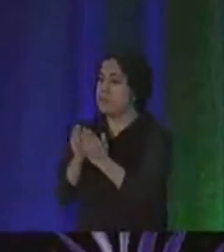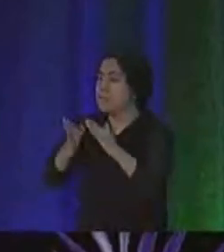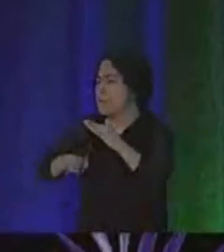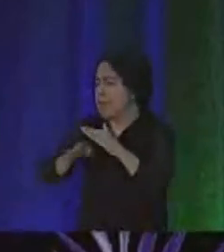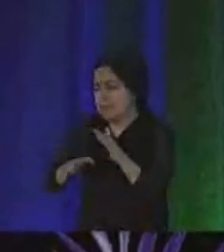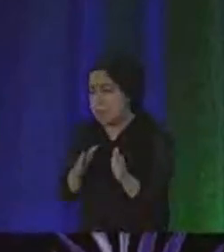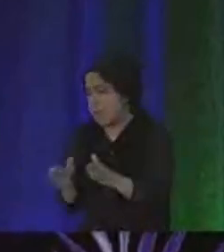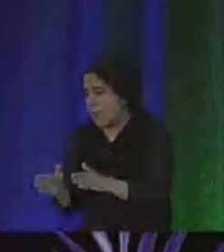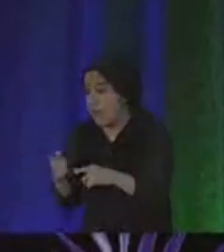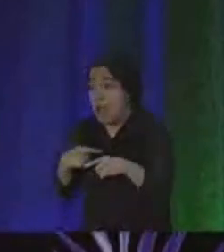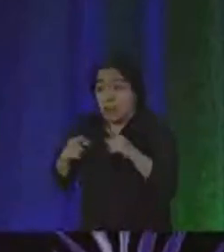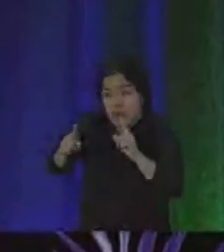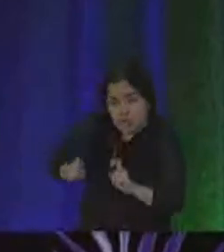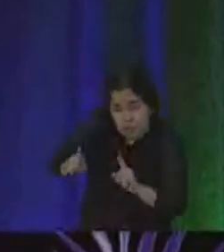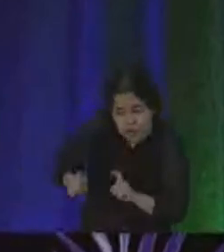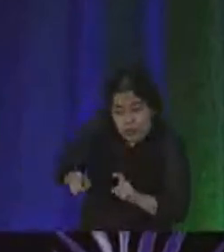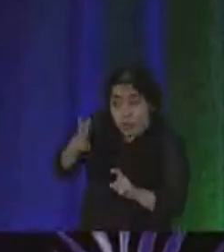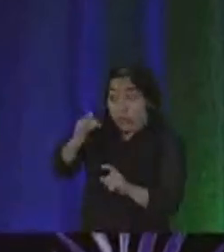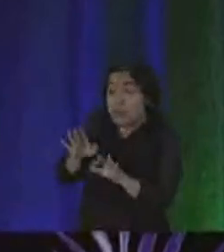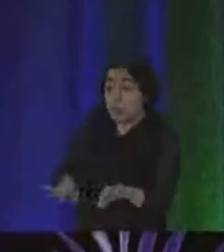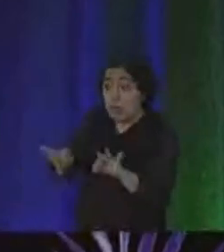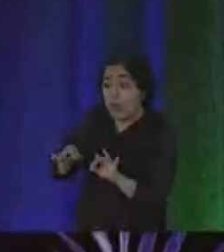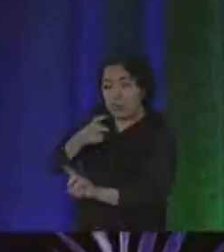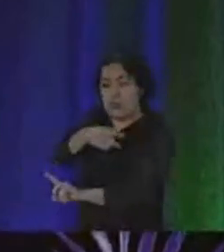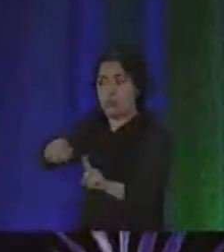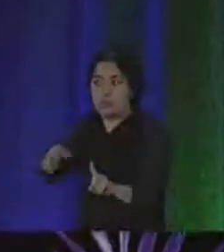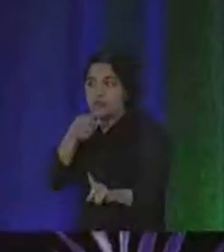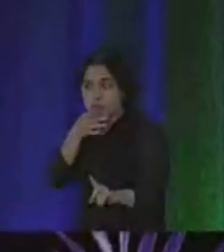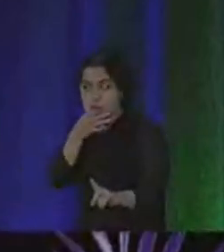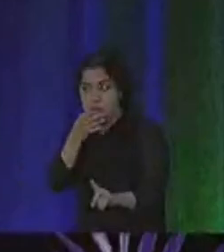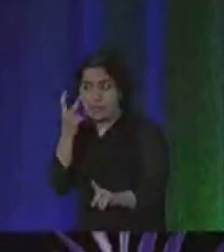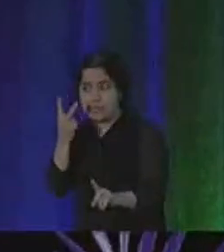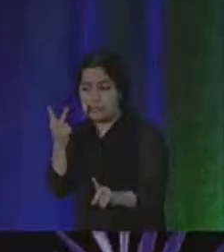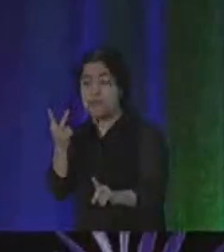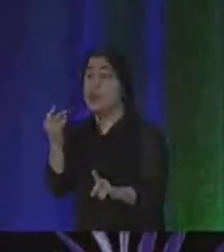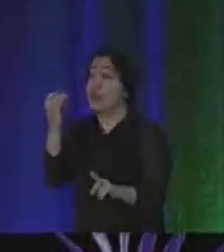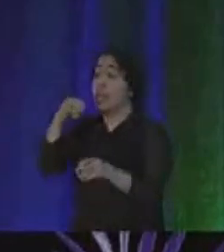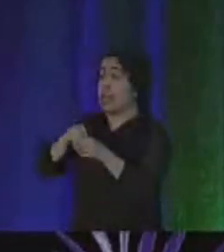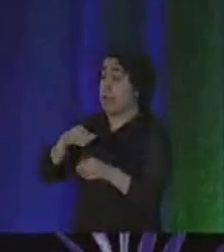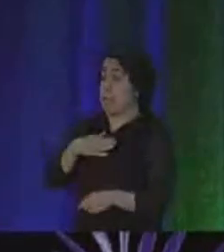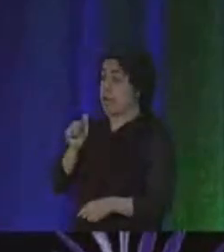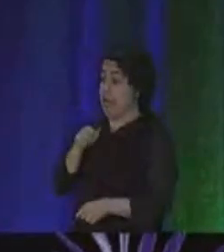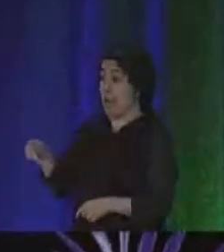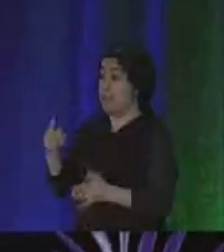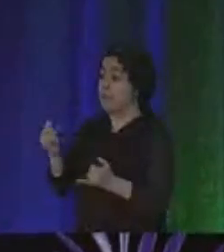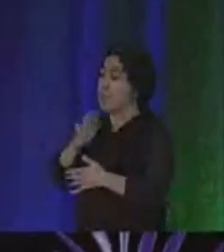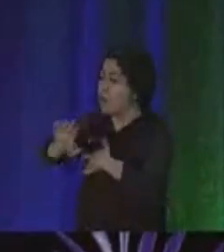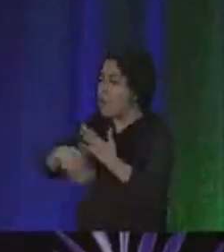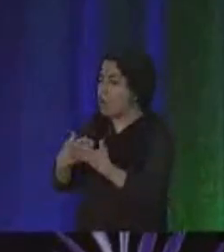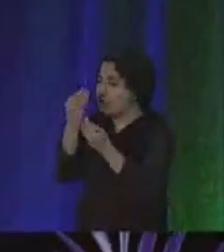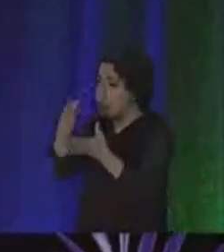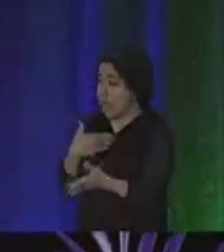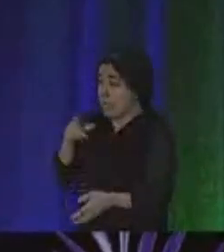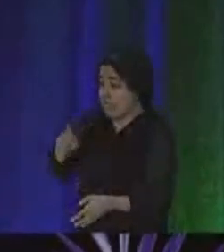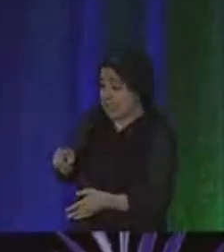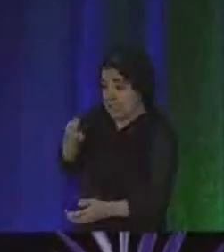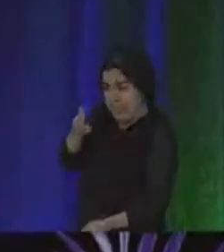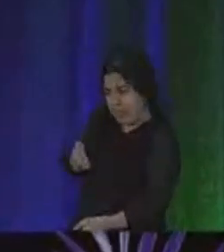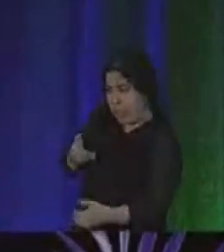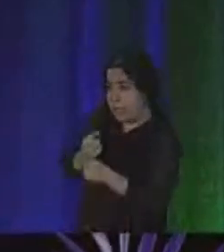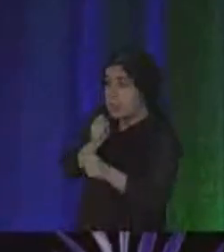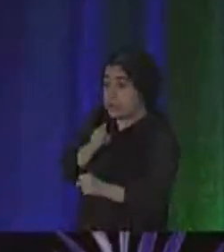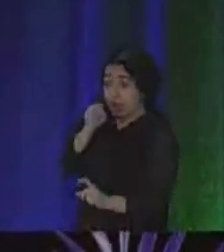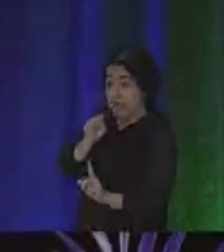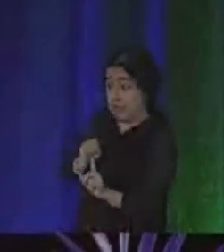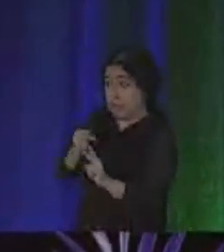This is important because it's gonna switch in a little bit. In my application, I now have all the data I need to make sure that this